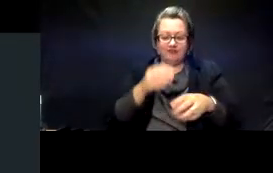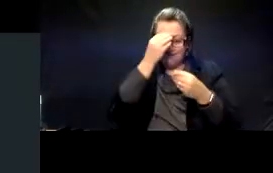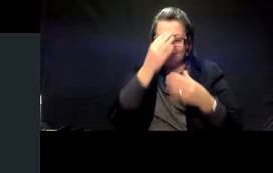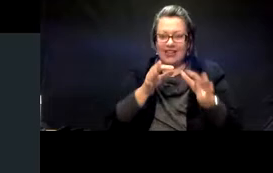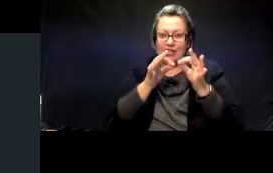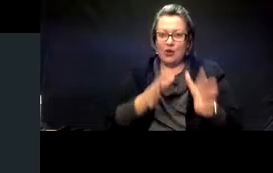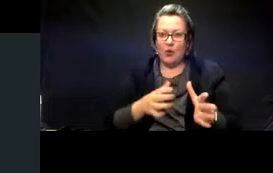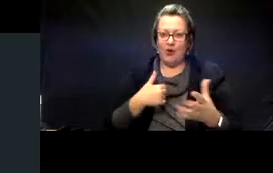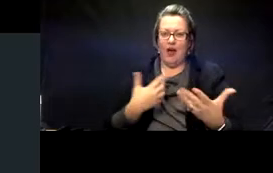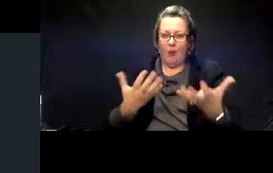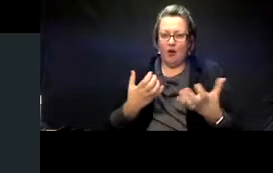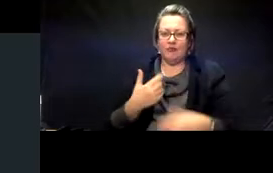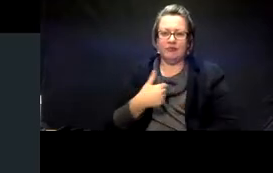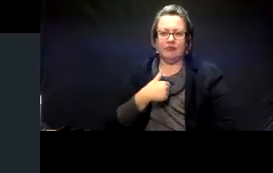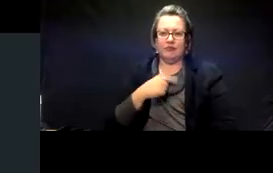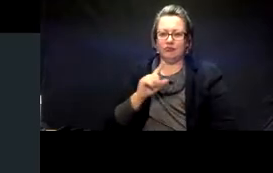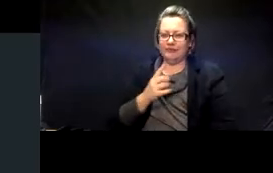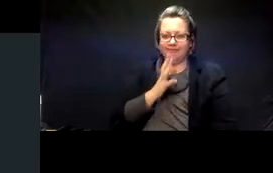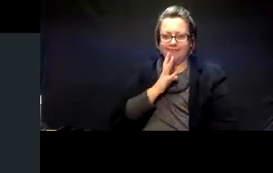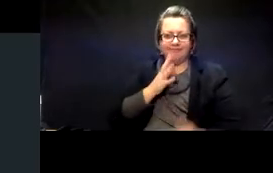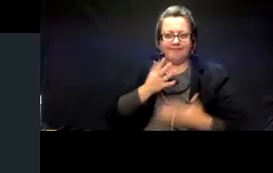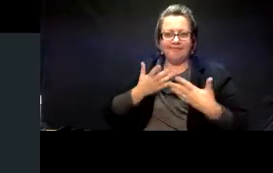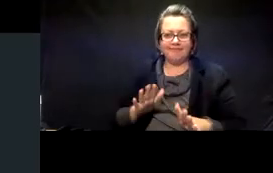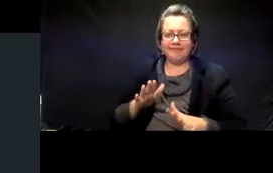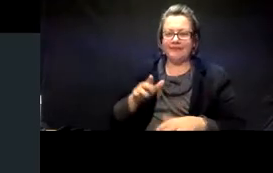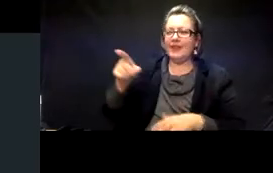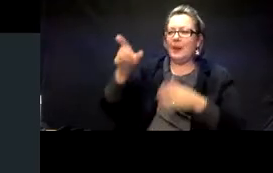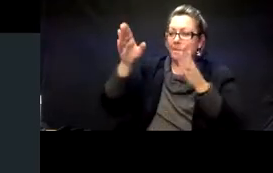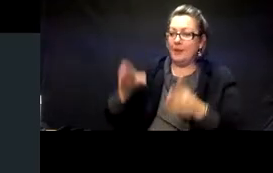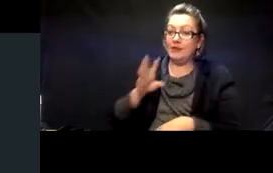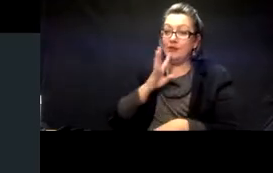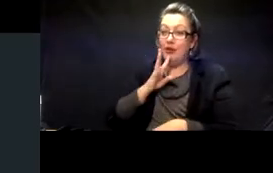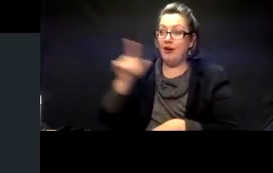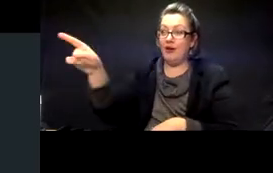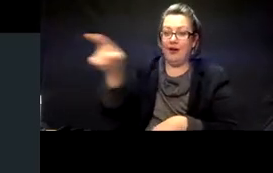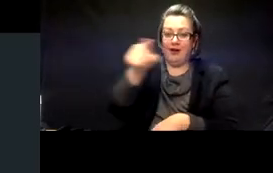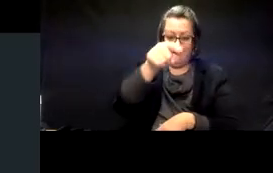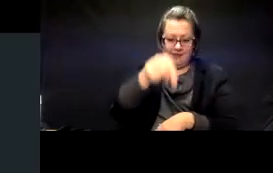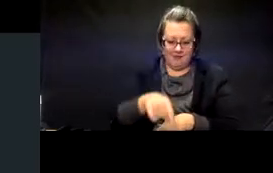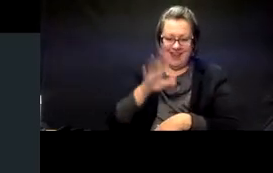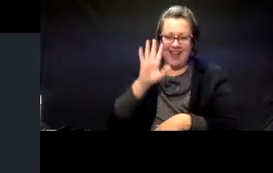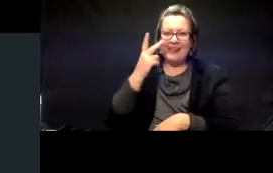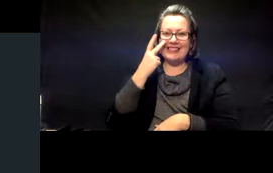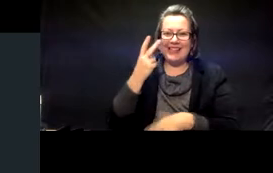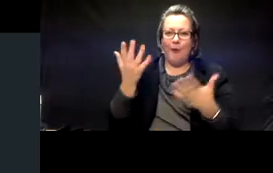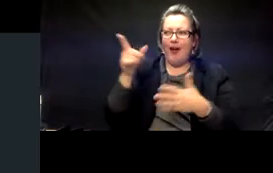the TTY, and you would tell the interpreter that I want